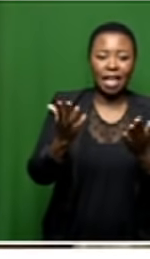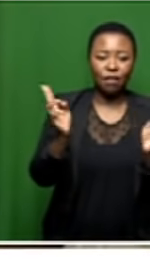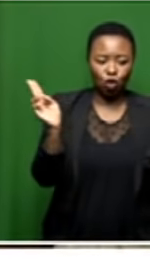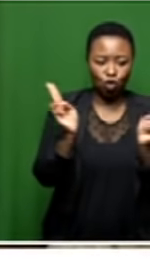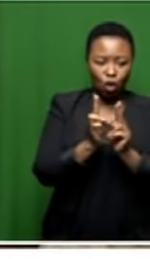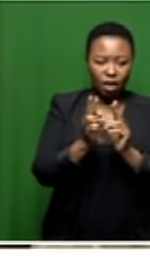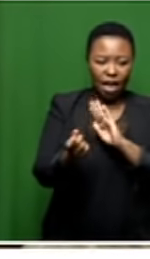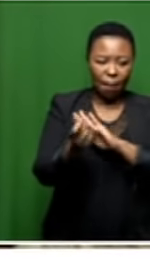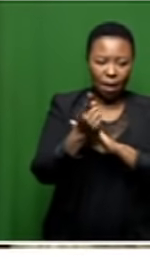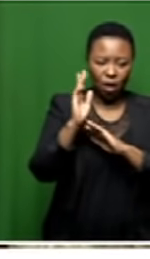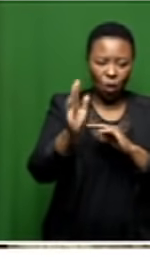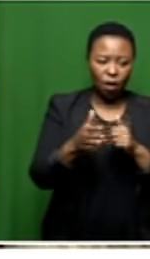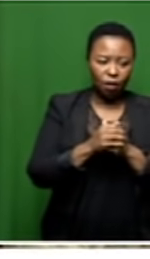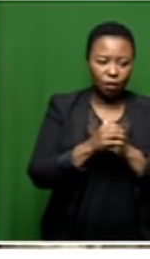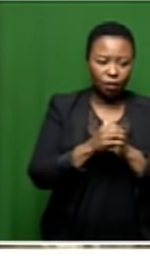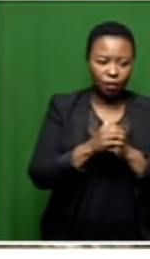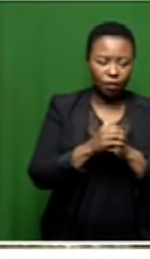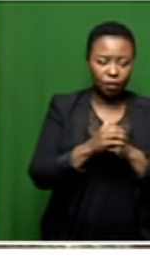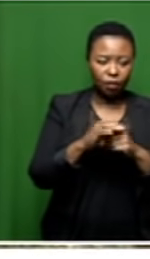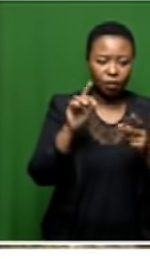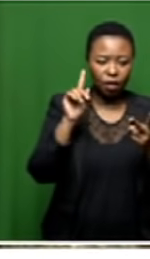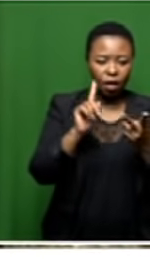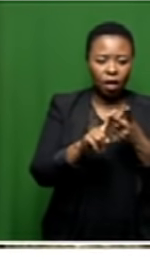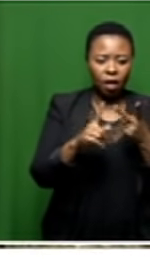be conducted before the